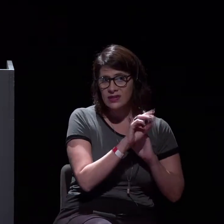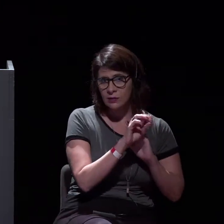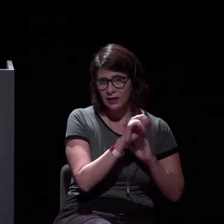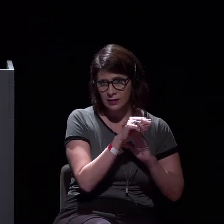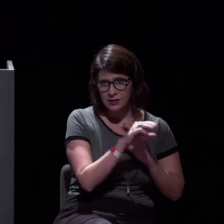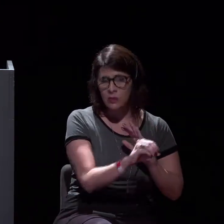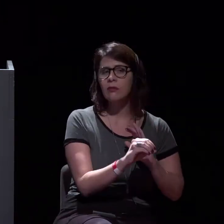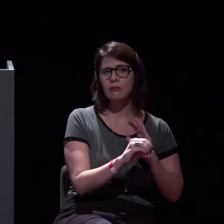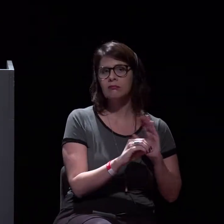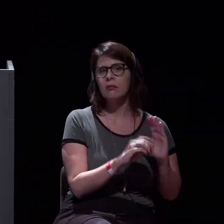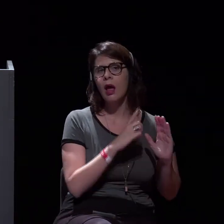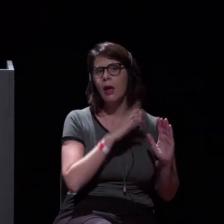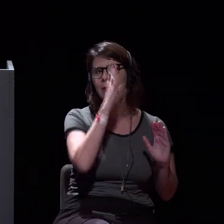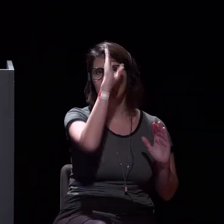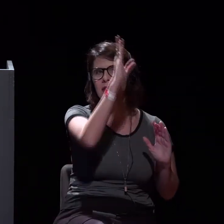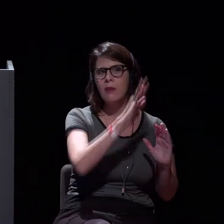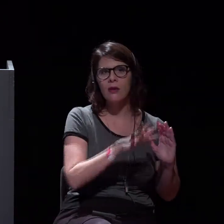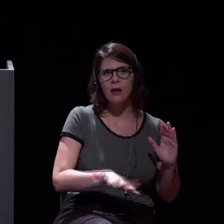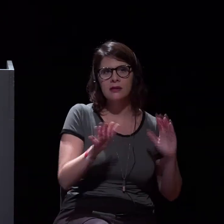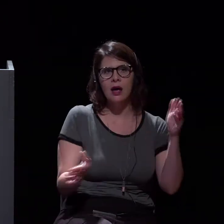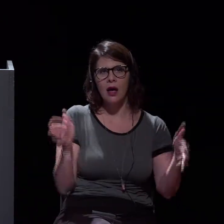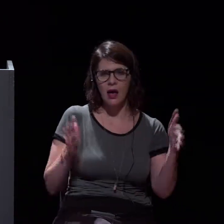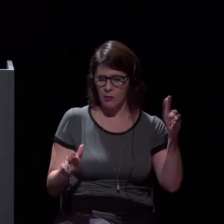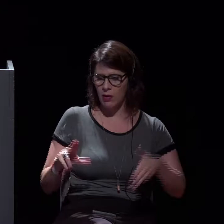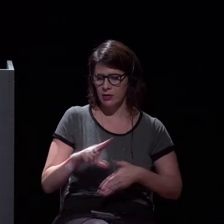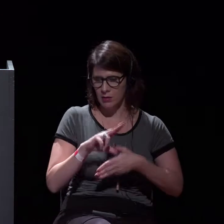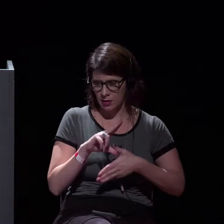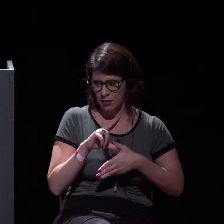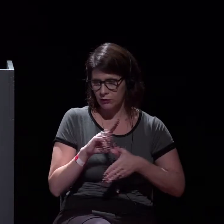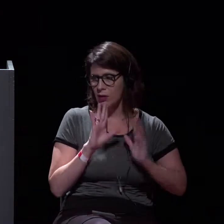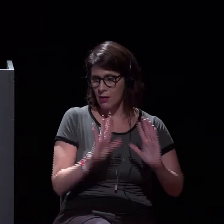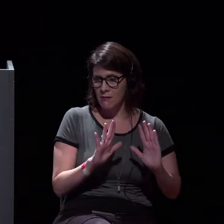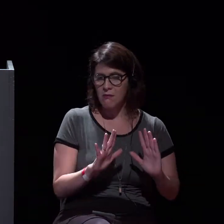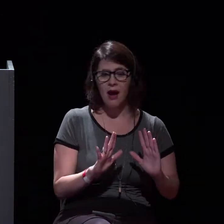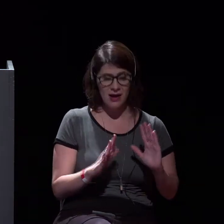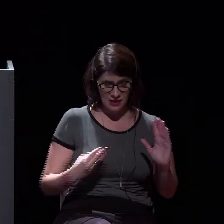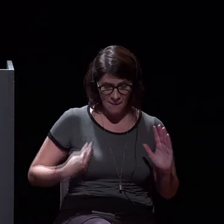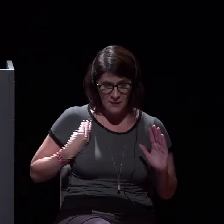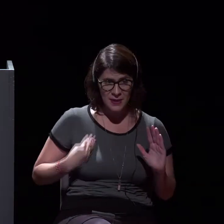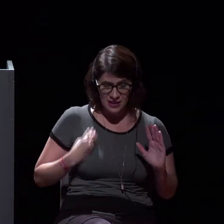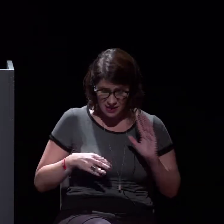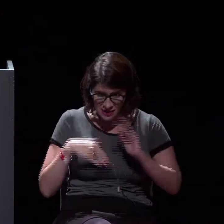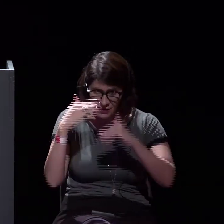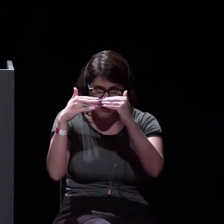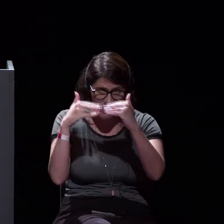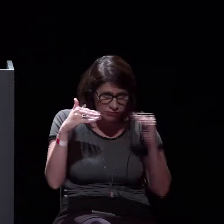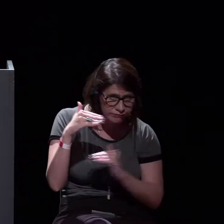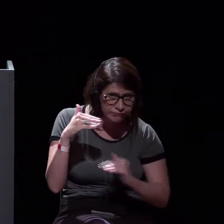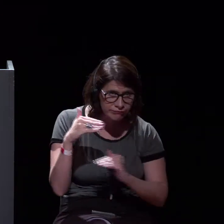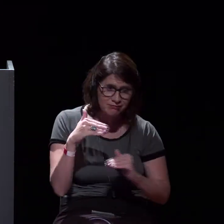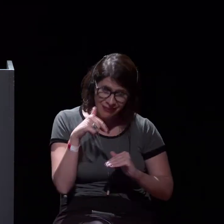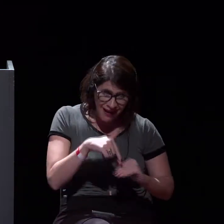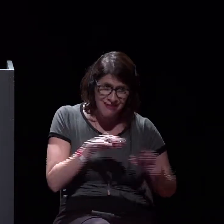the underlying presence of underdevelopment is a major concern in the artistic production and theory in the region between